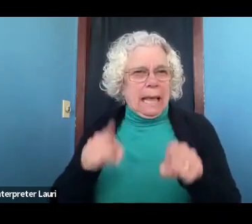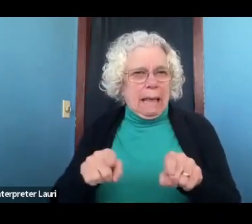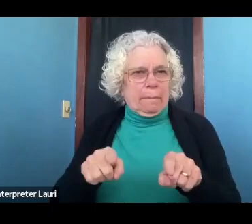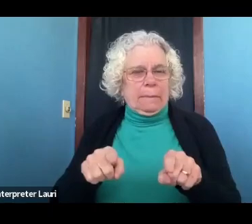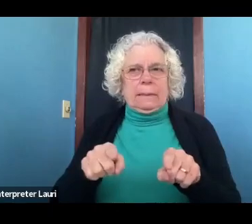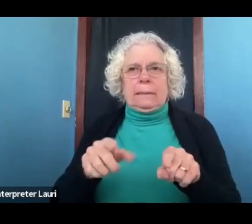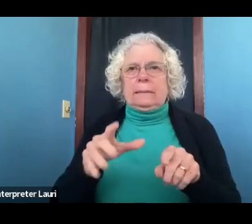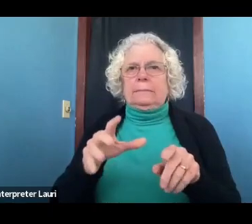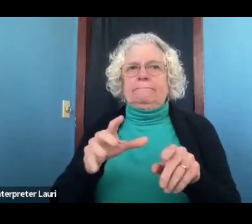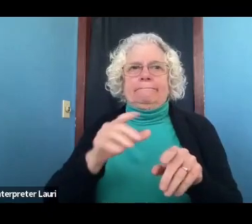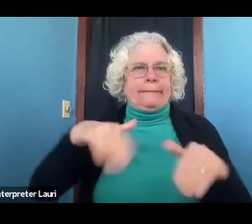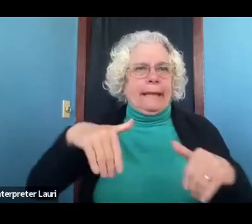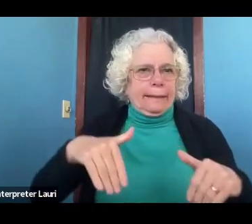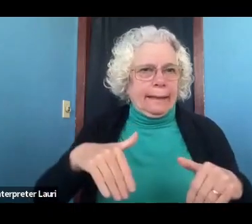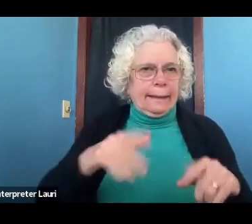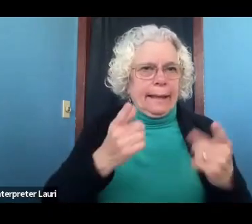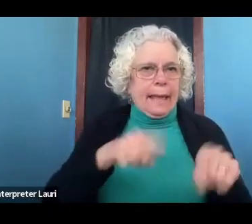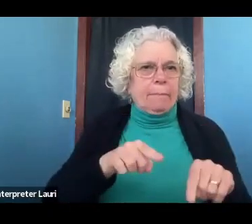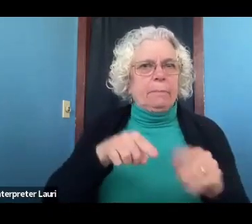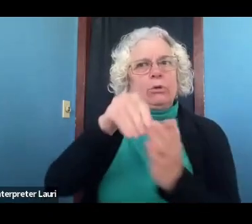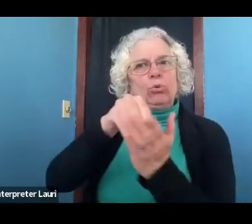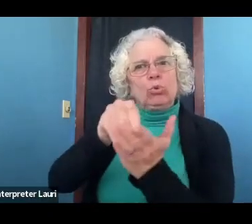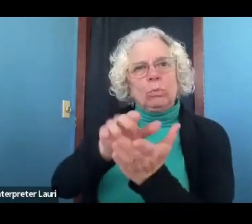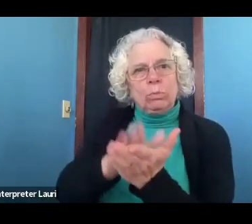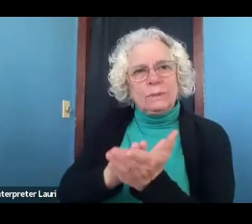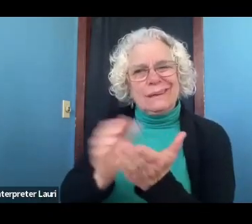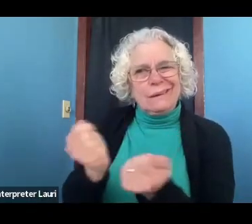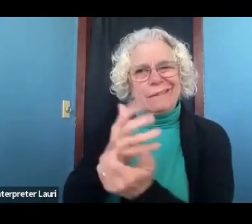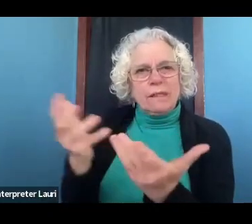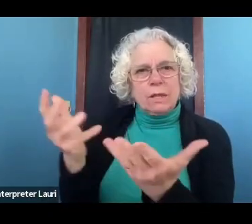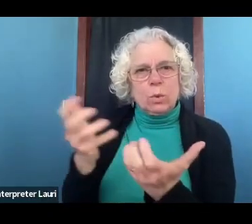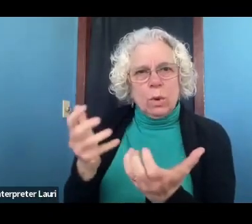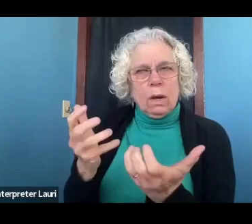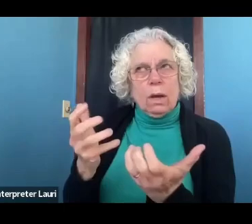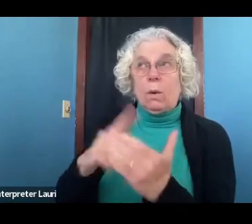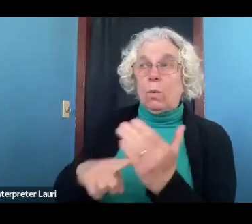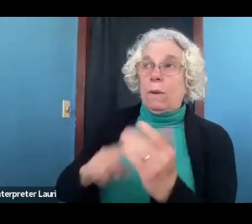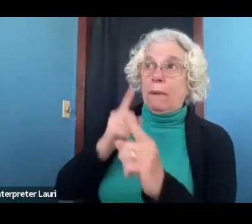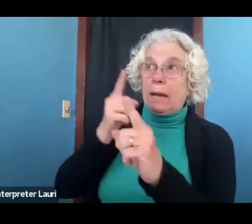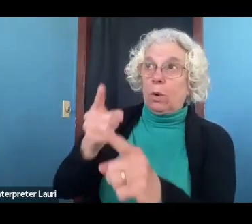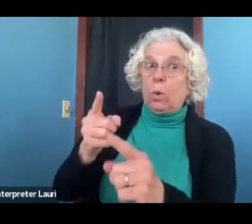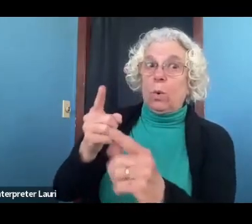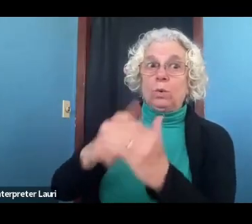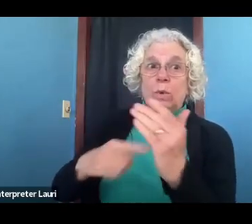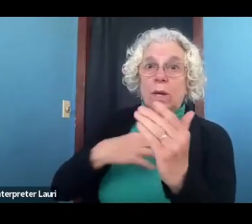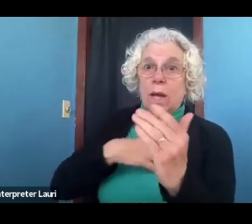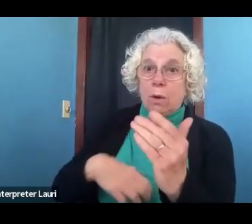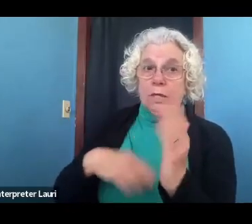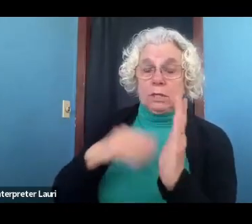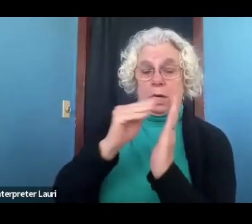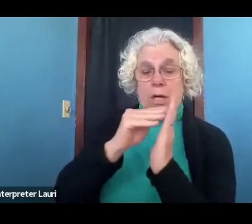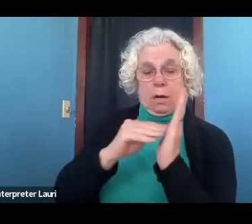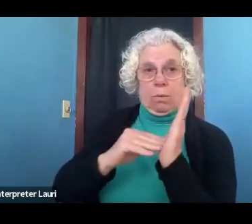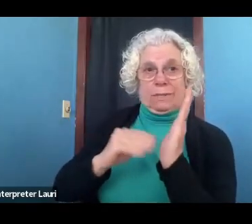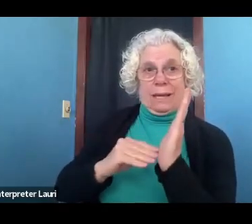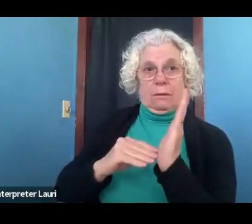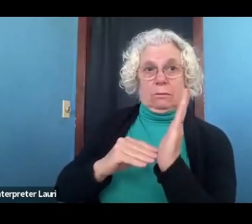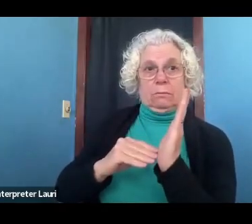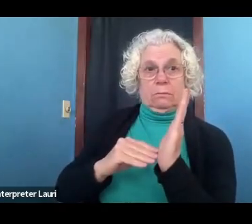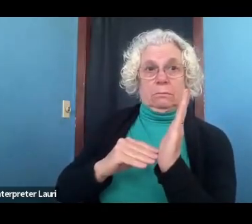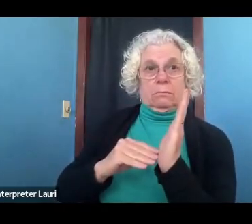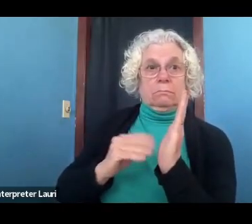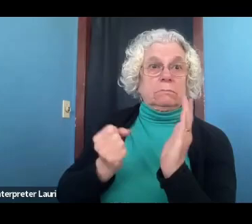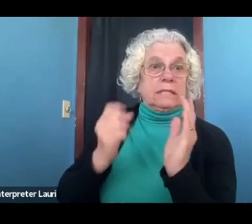in writing so that your wishes and goals for your own life are satisfied to the highest extent